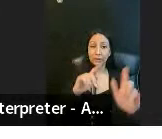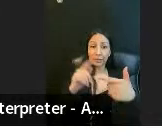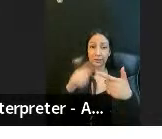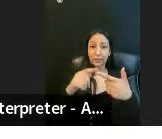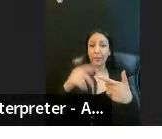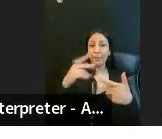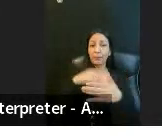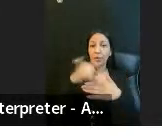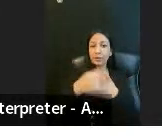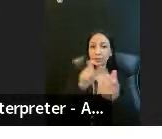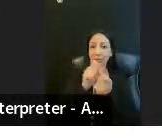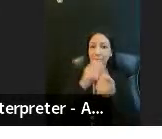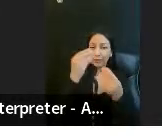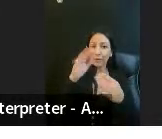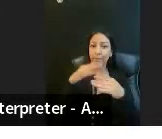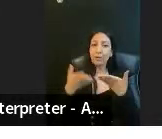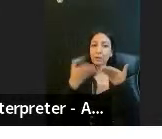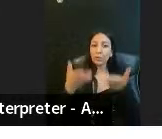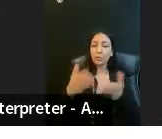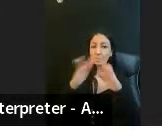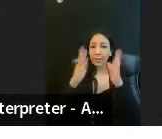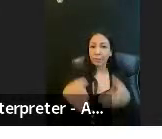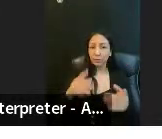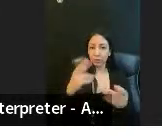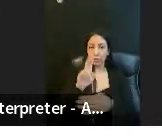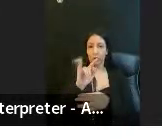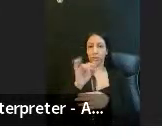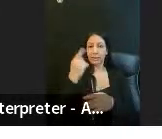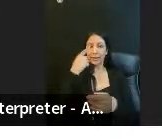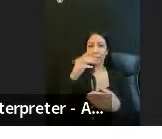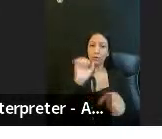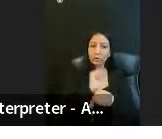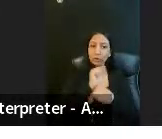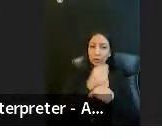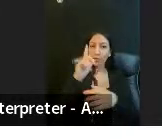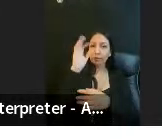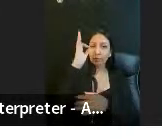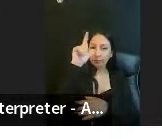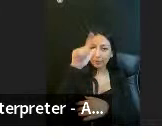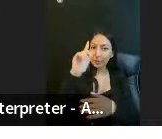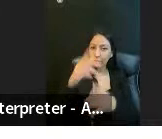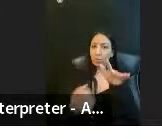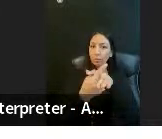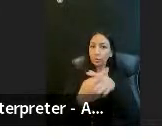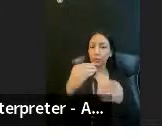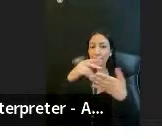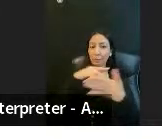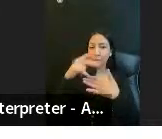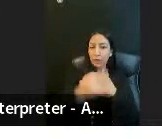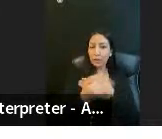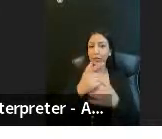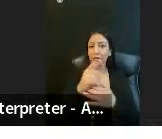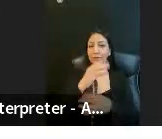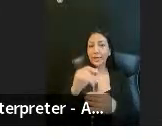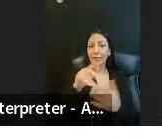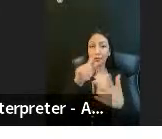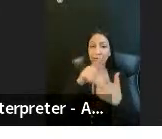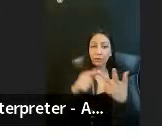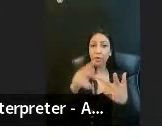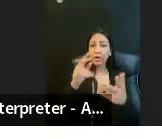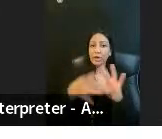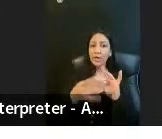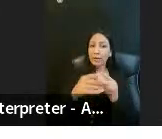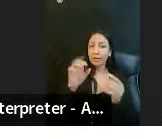project-specific data about the proposed housing units and anticipated jobs in the project. And the third is a narrative statement